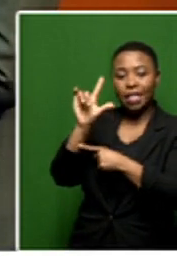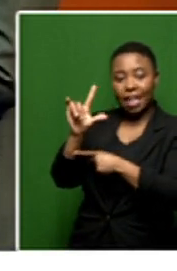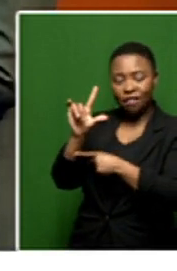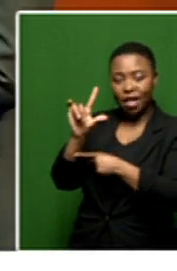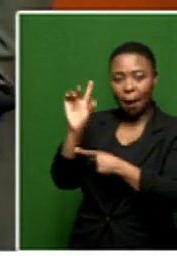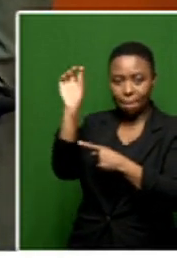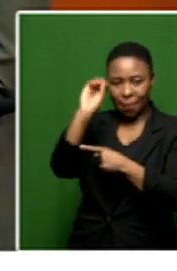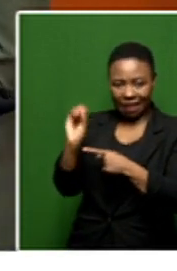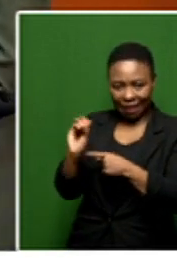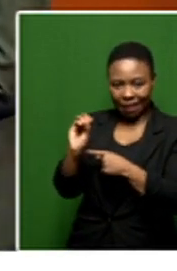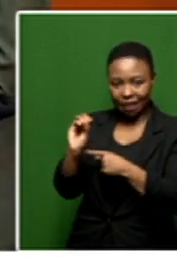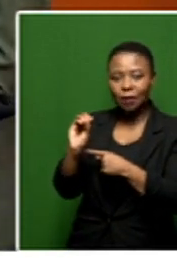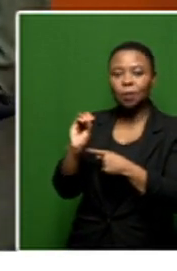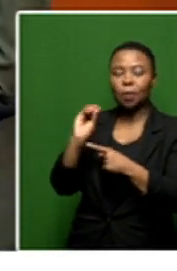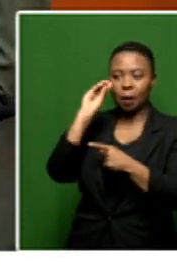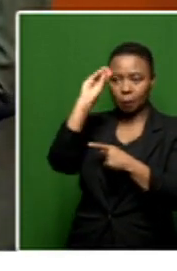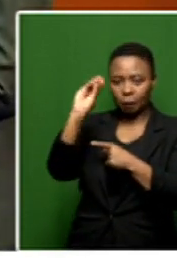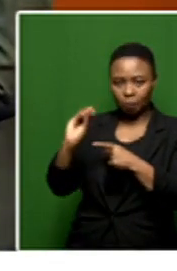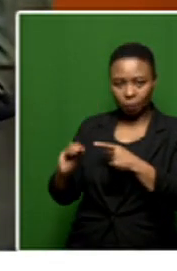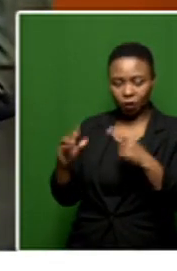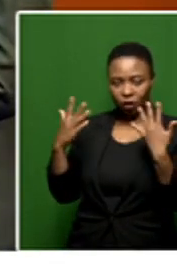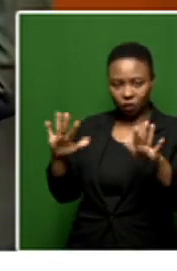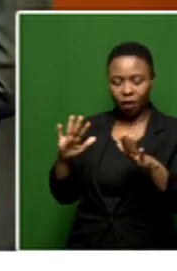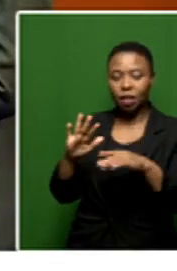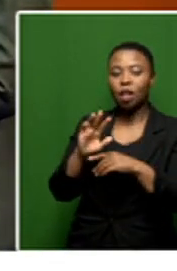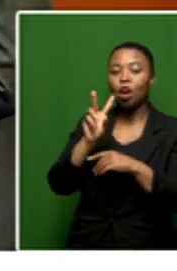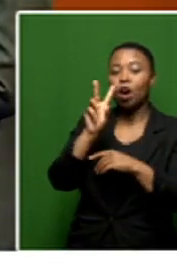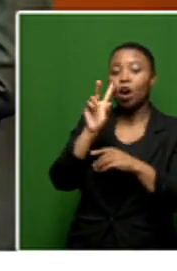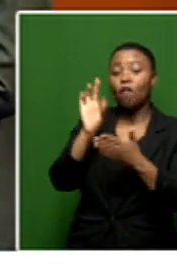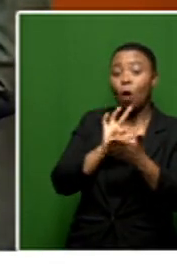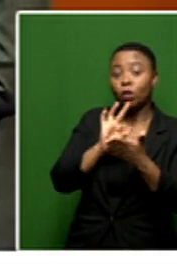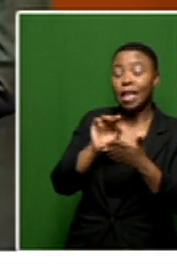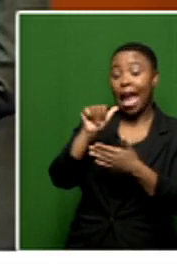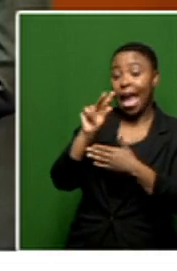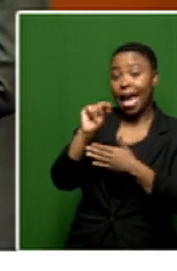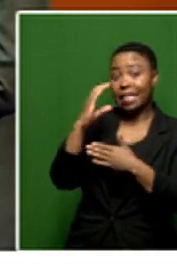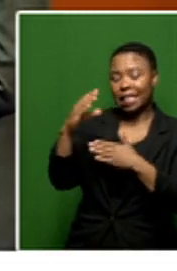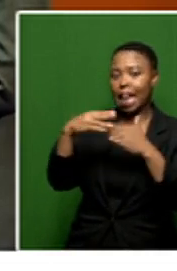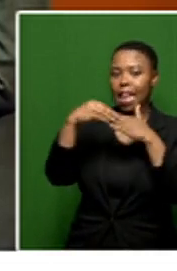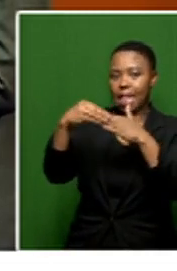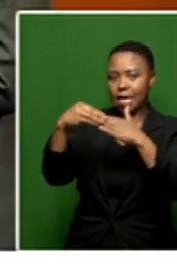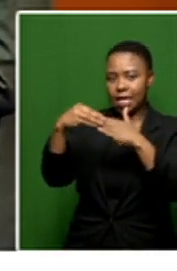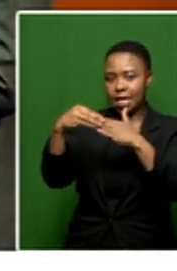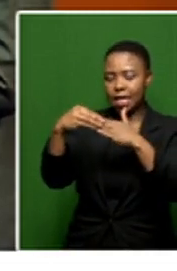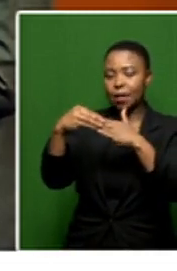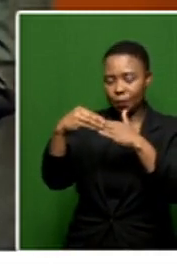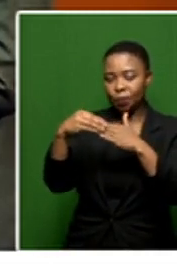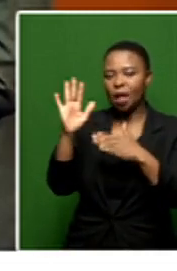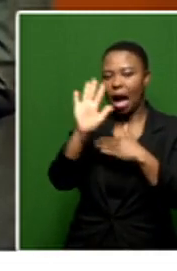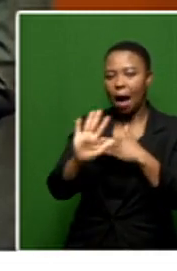votes have been tallied already, and from those votes we see that the ANC is leading the pack with about